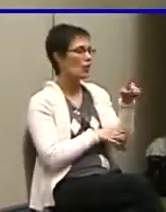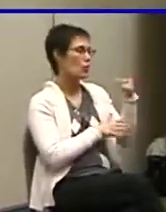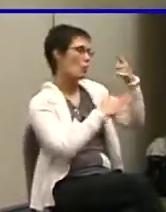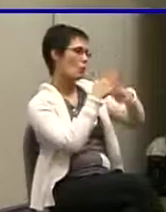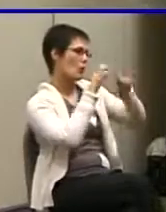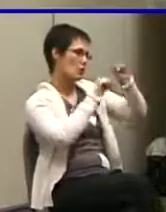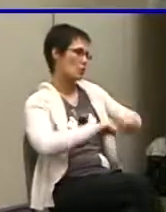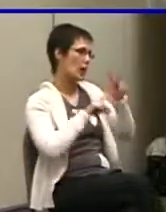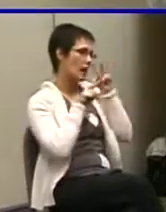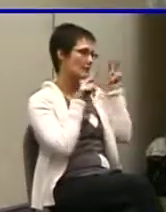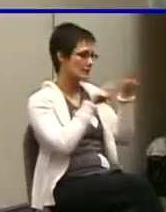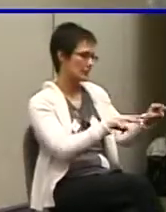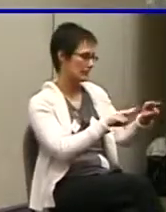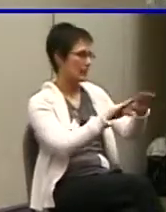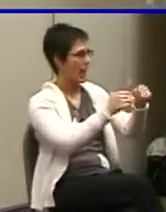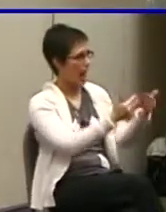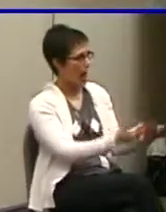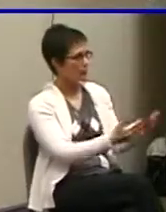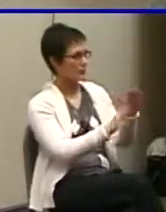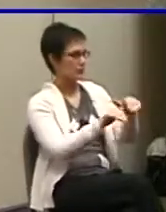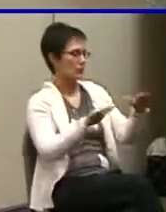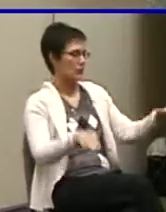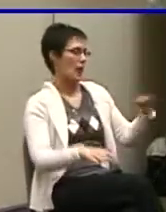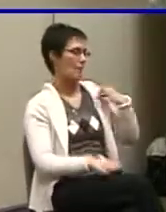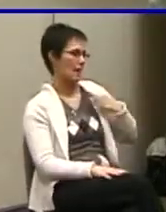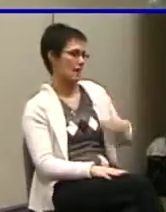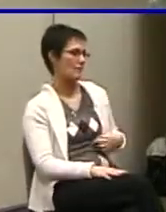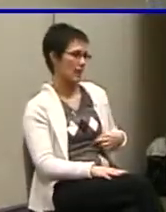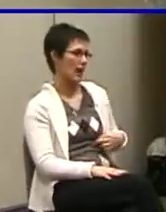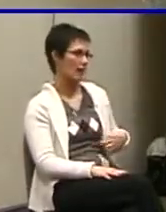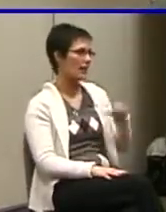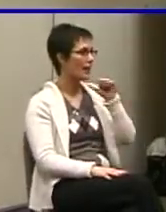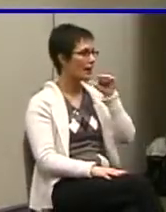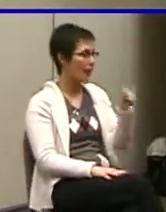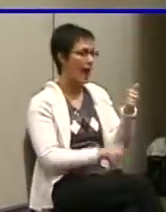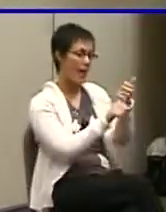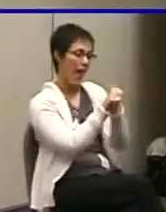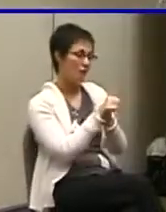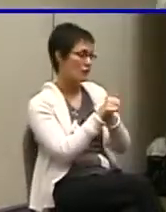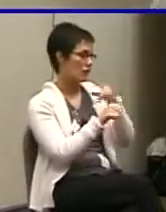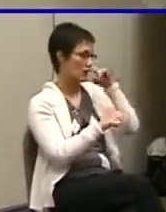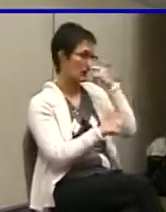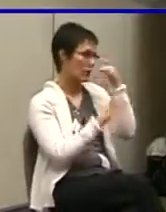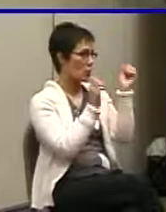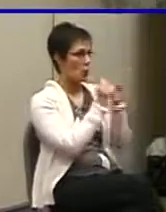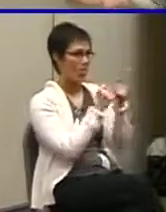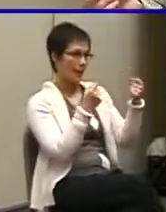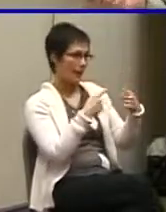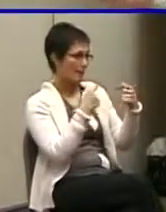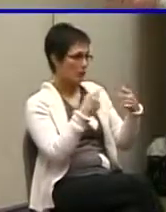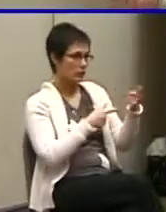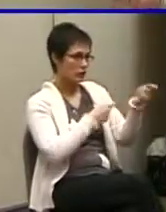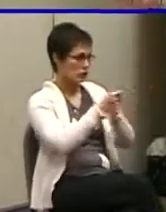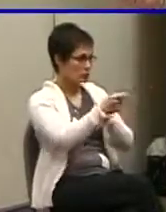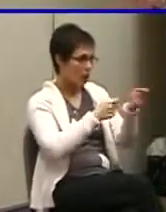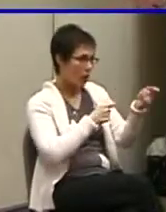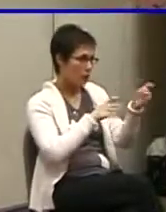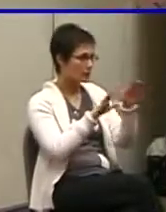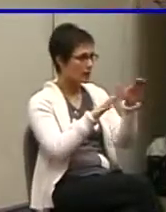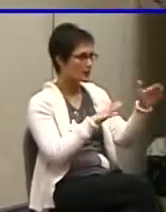this plays out for the child. Not every kid who has impulse control does it for immediate gratification. Some do it to escape.